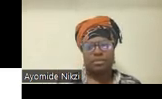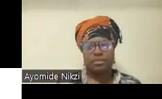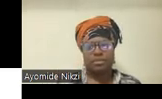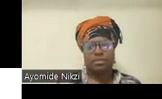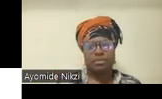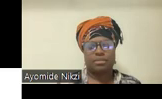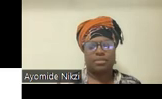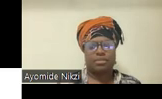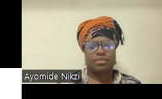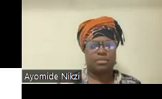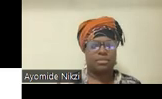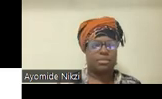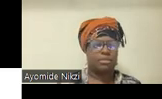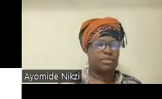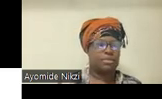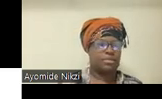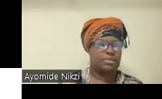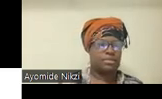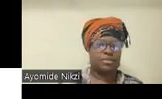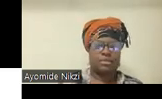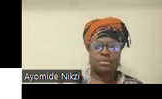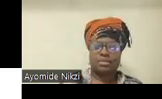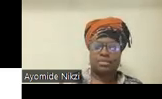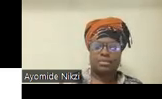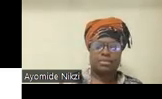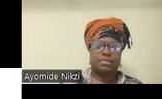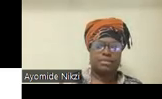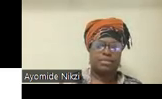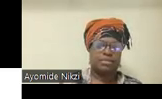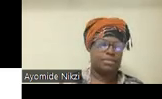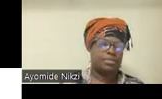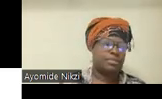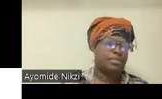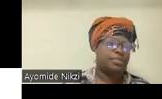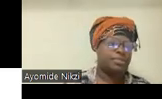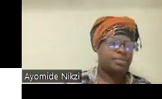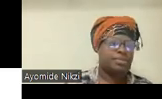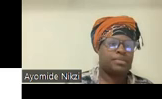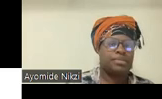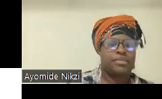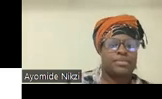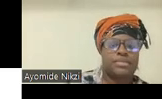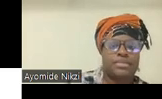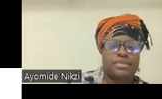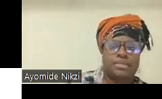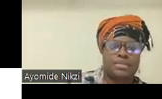So any additions or subtractions or changes to that whole set right there?